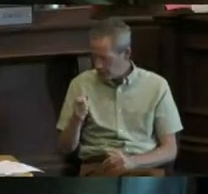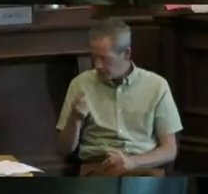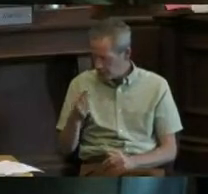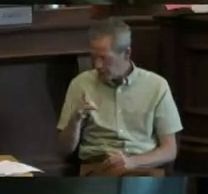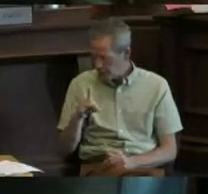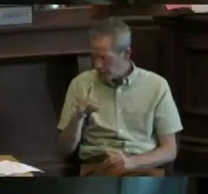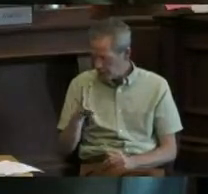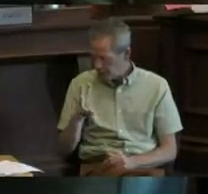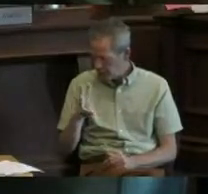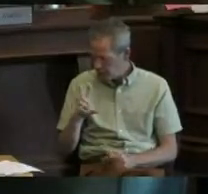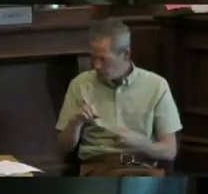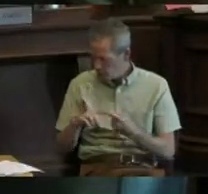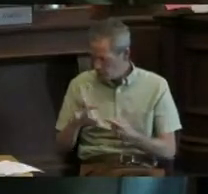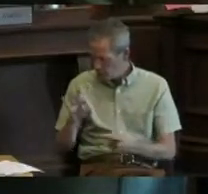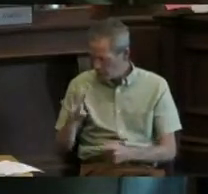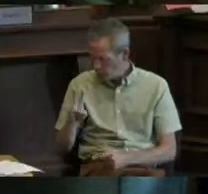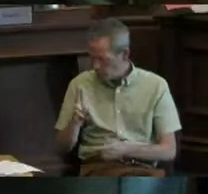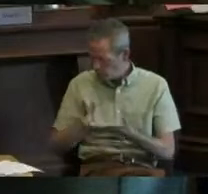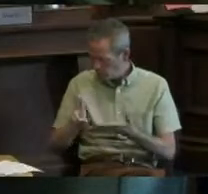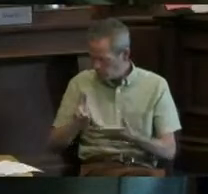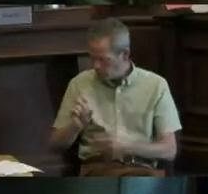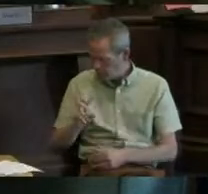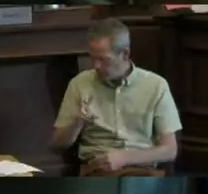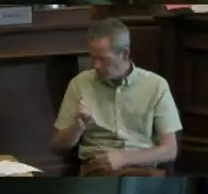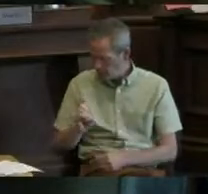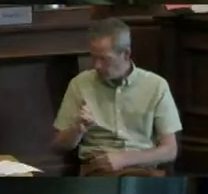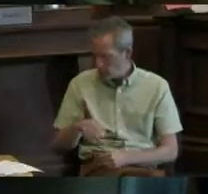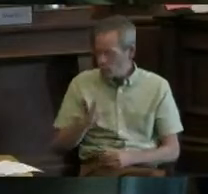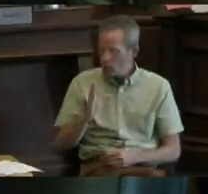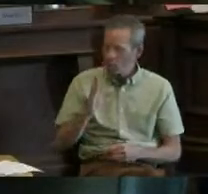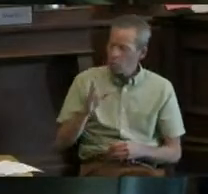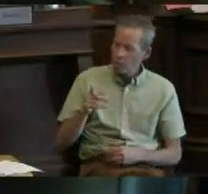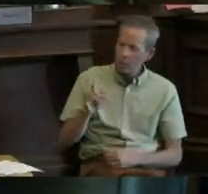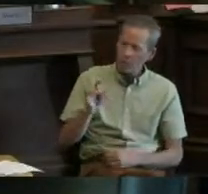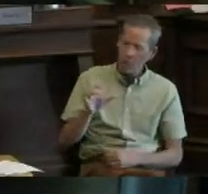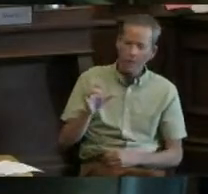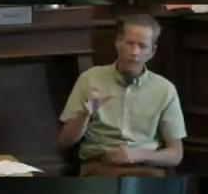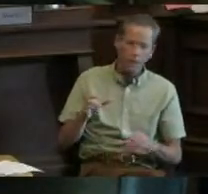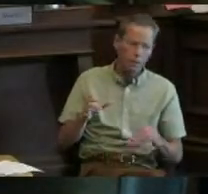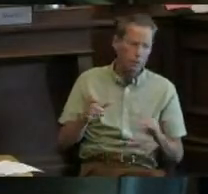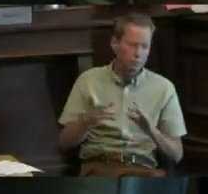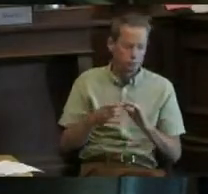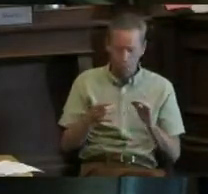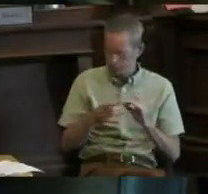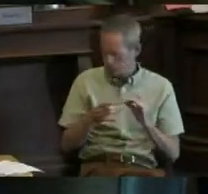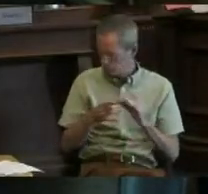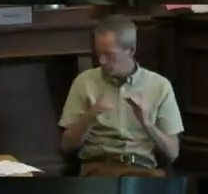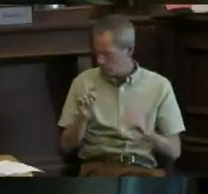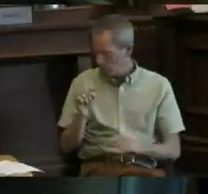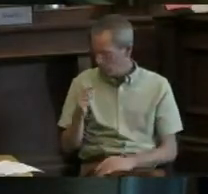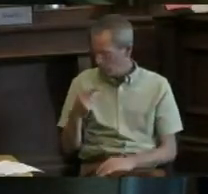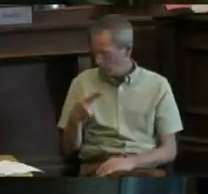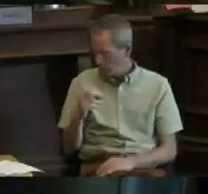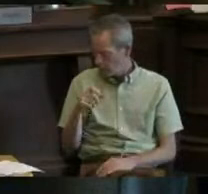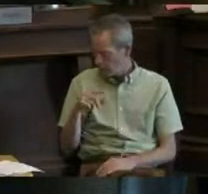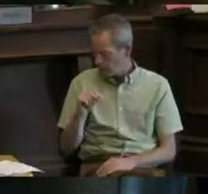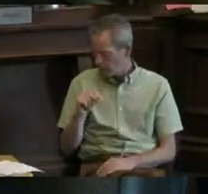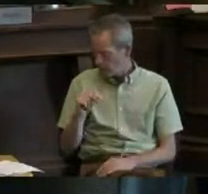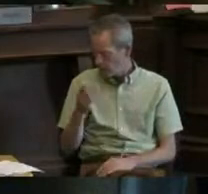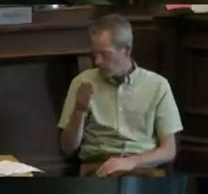through 1194, University Avenue, public hearing to be held on Thursday, September 14th, 2023 at 6